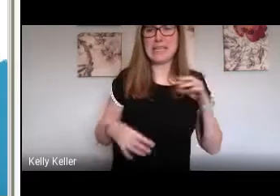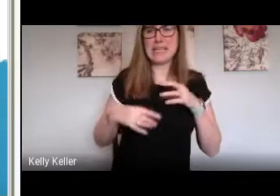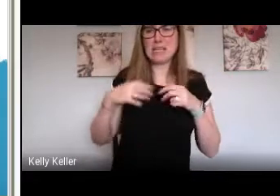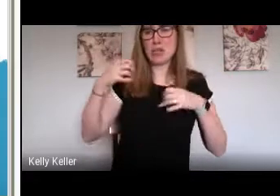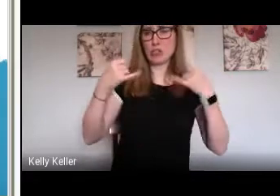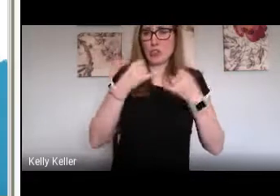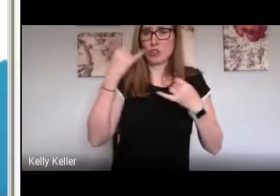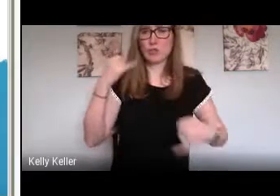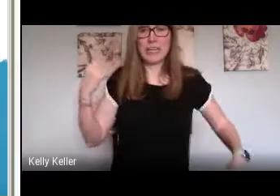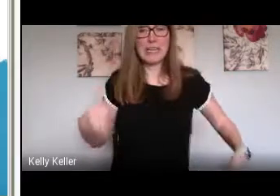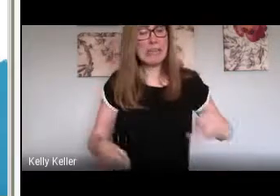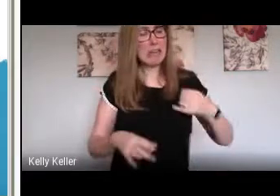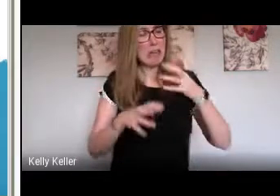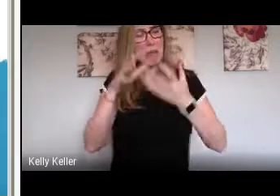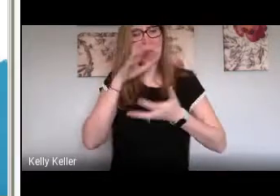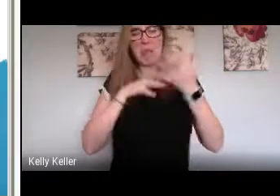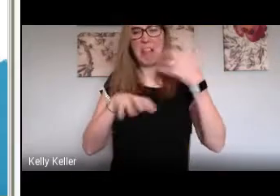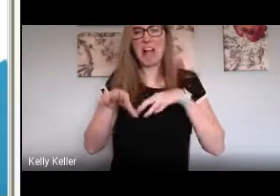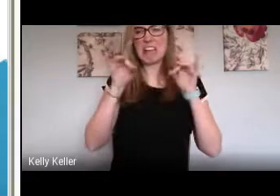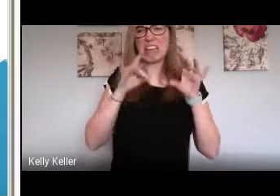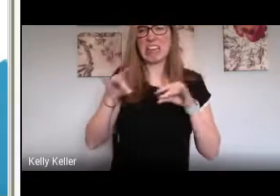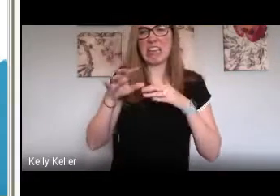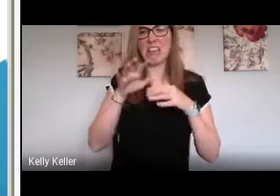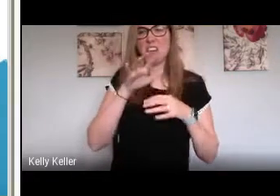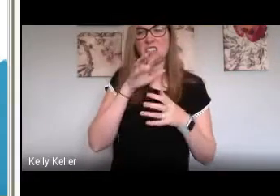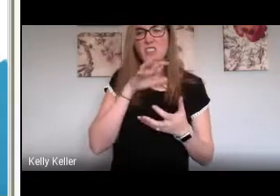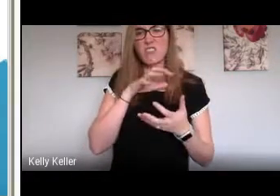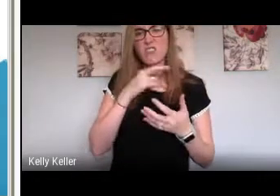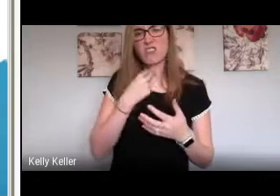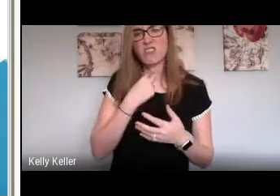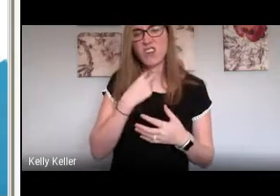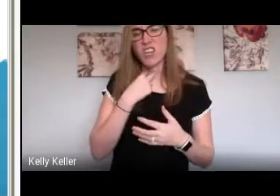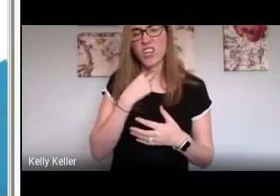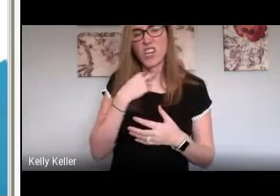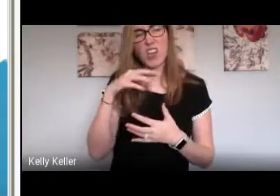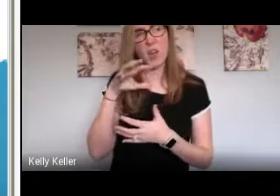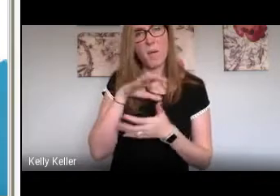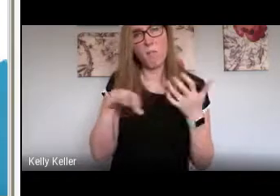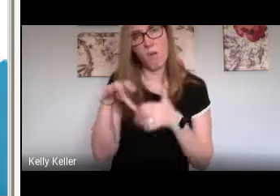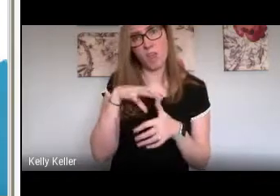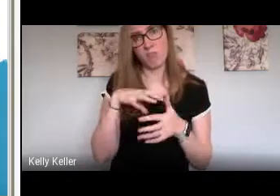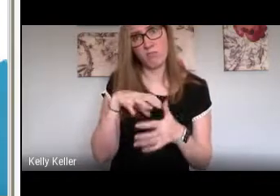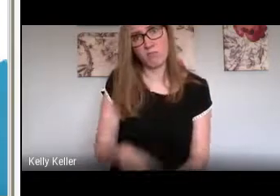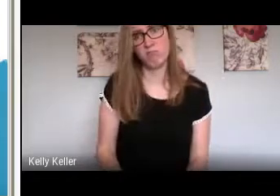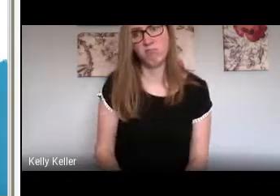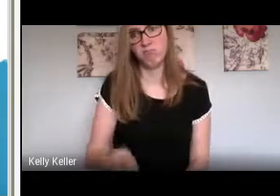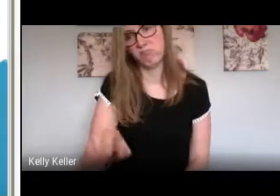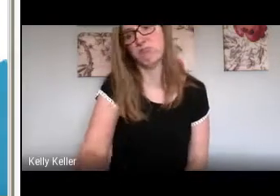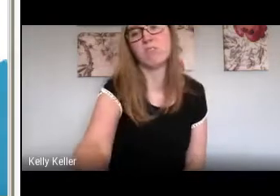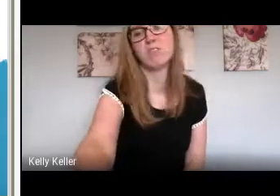clingy stringy blocky sucky mess